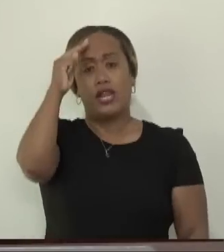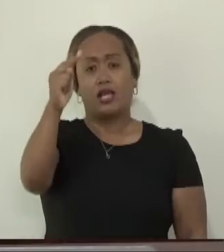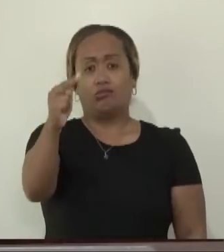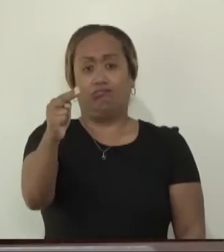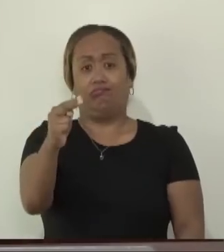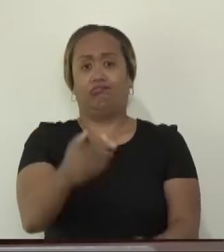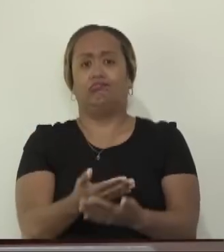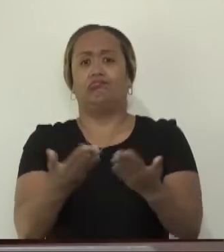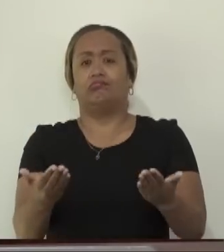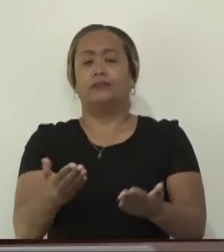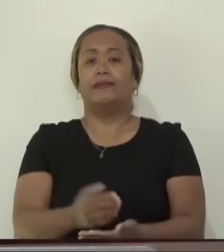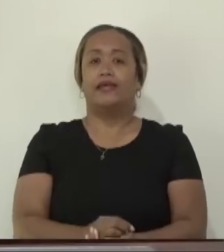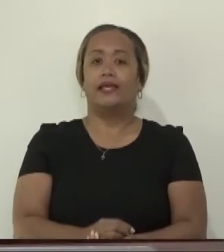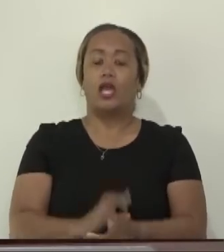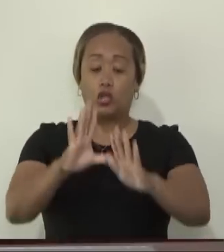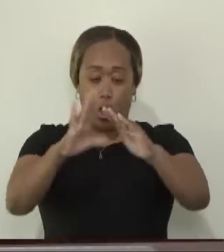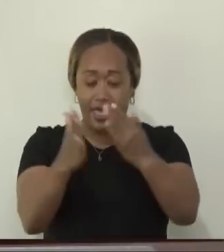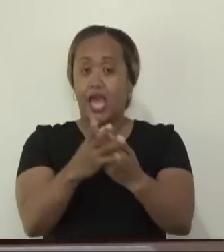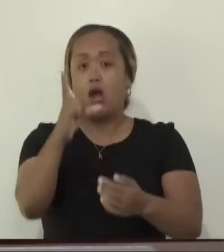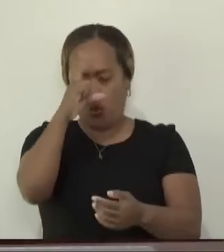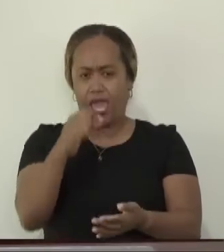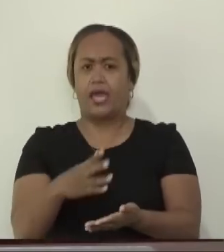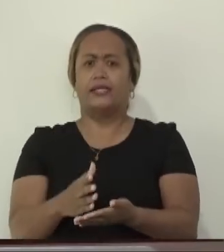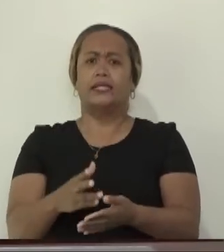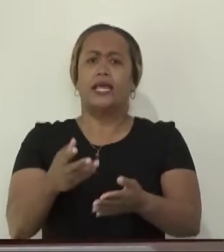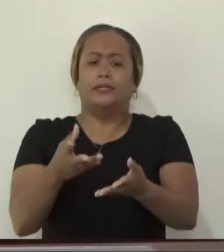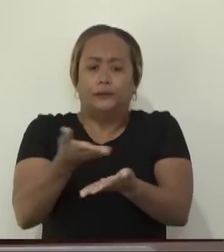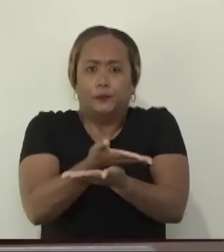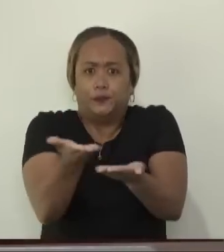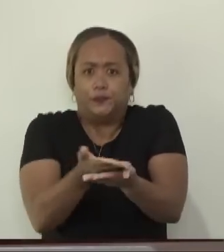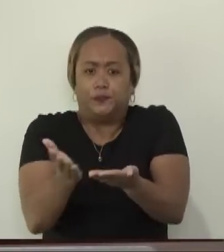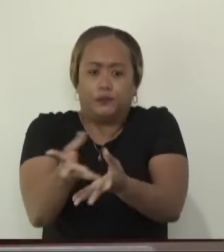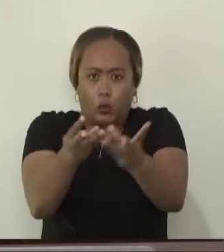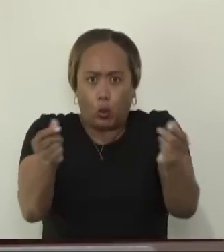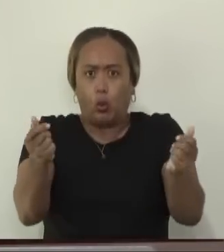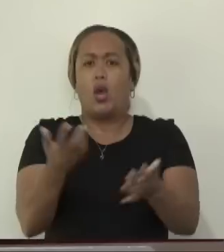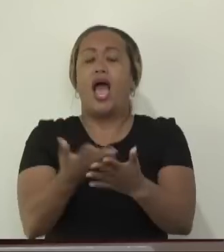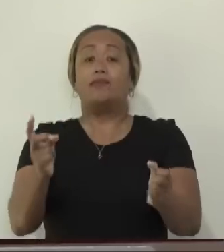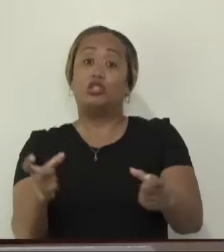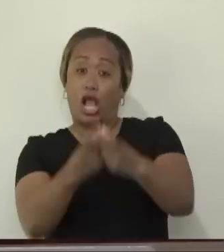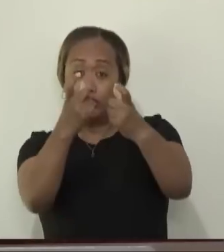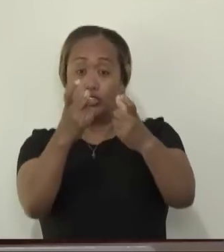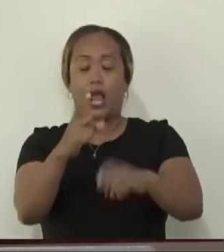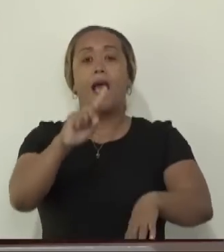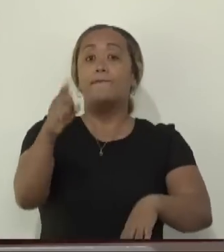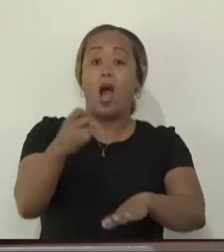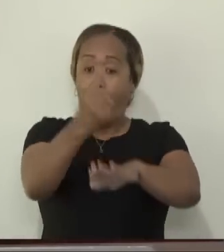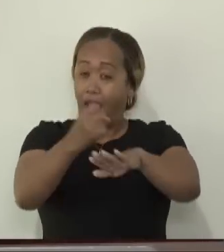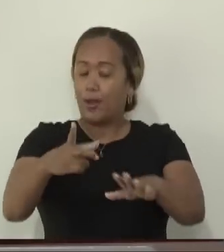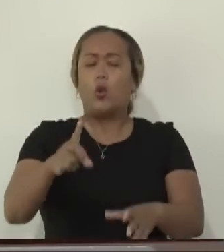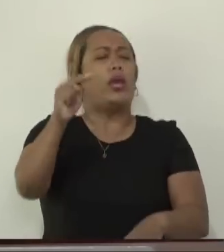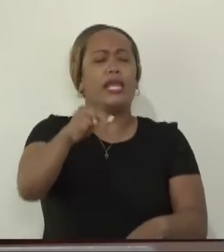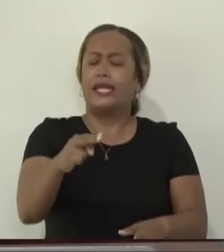life. Together, we can collectively address these challenges, but our government will need